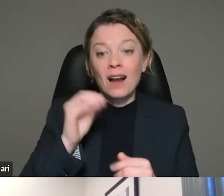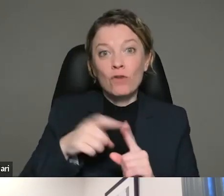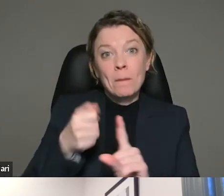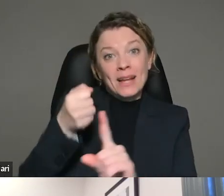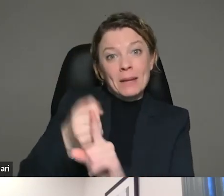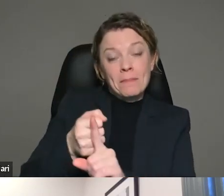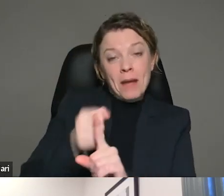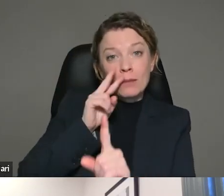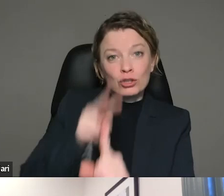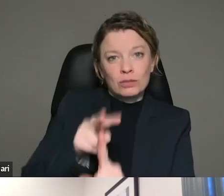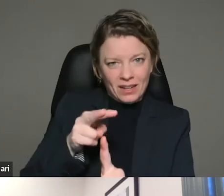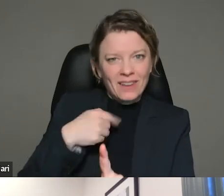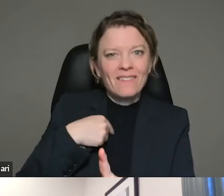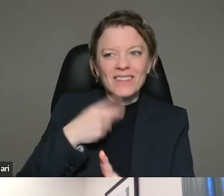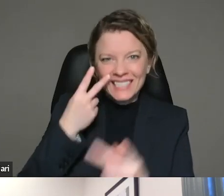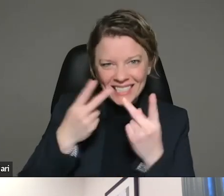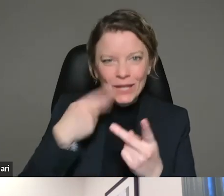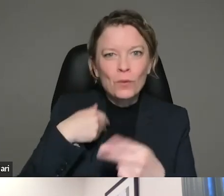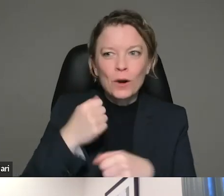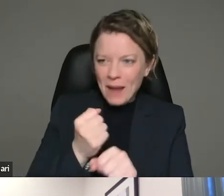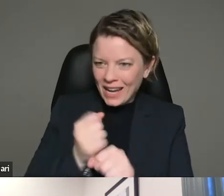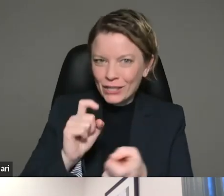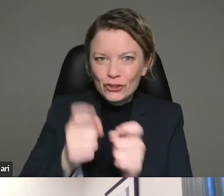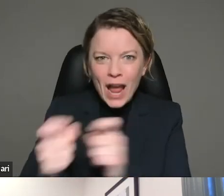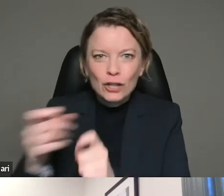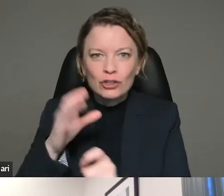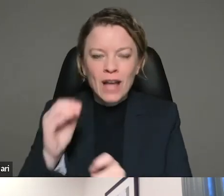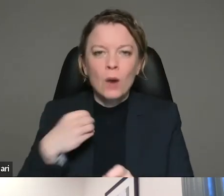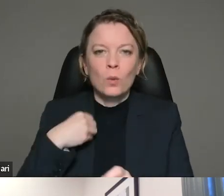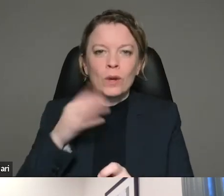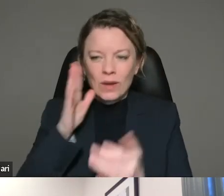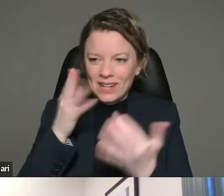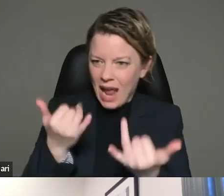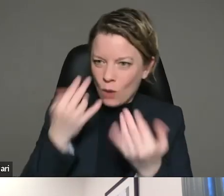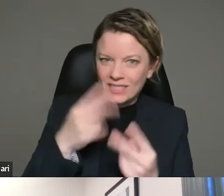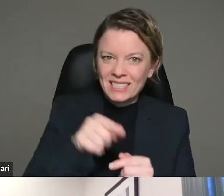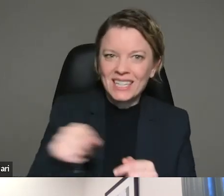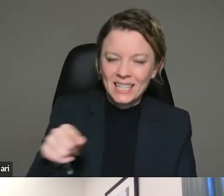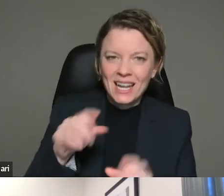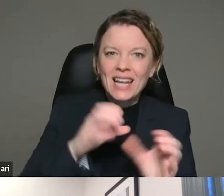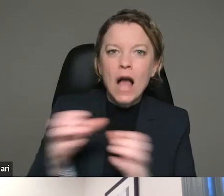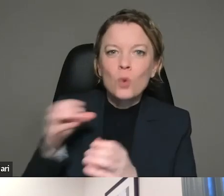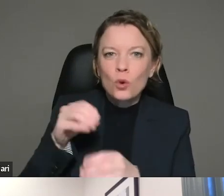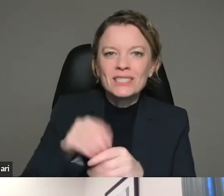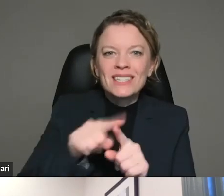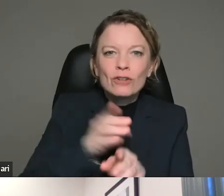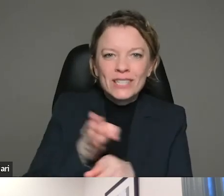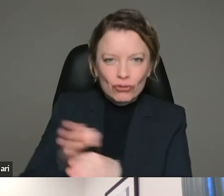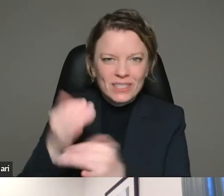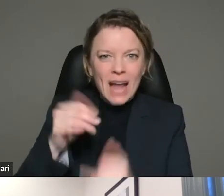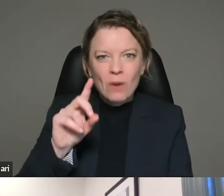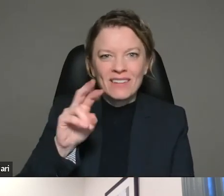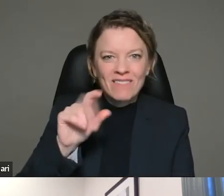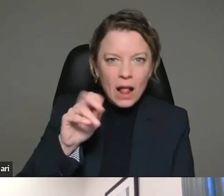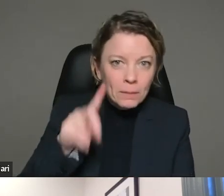making change and bringing developed market knowledge to some categories and industries where it's really making an impact, whether